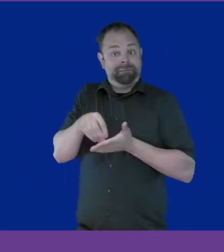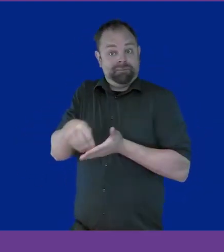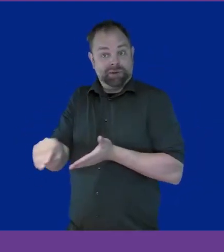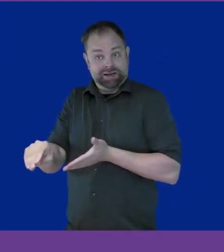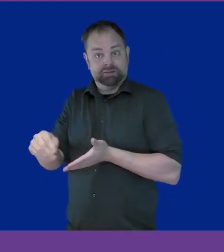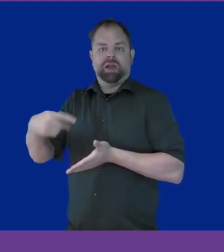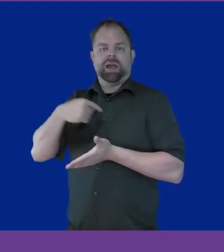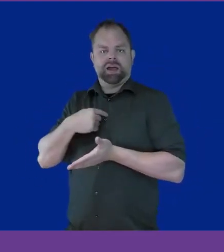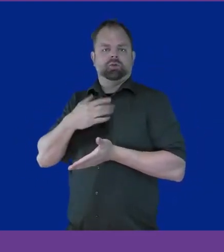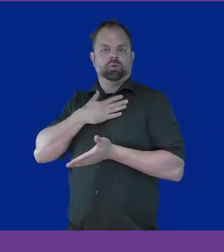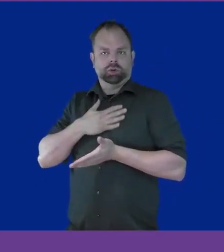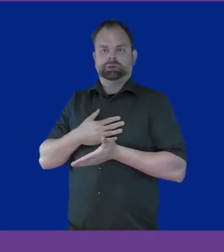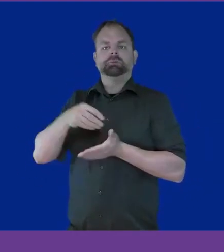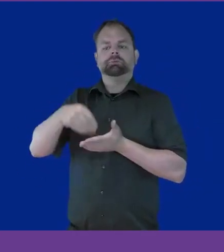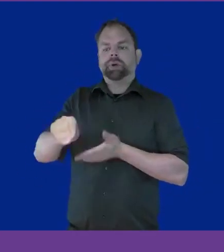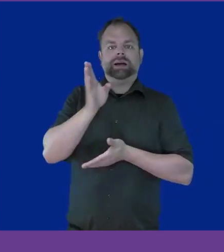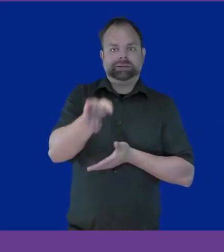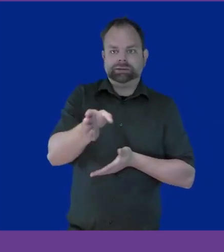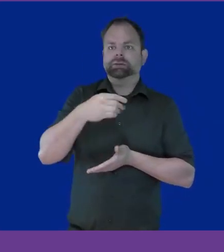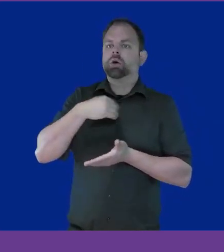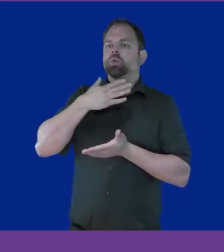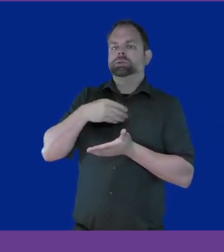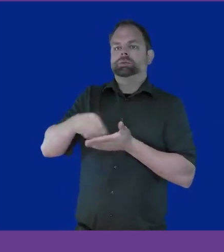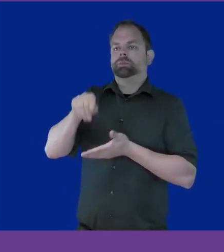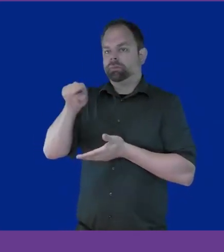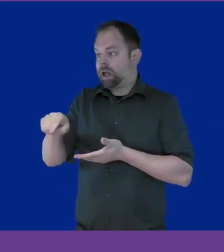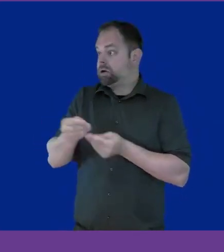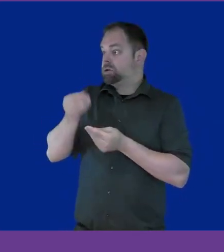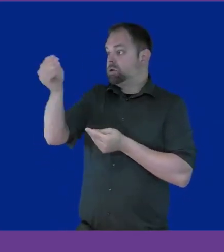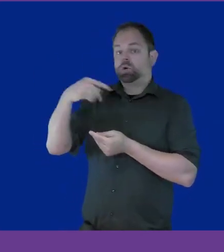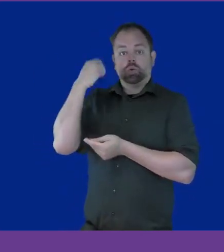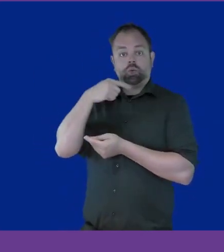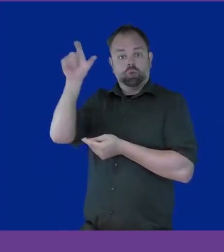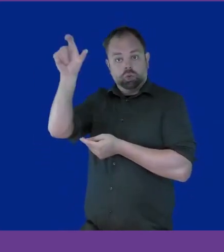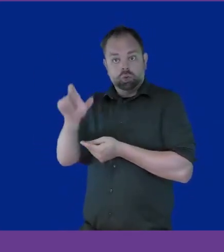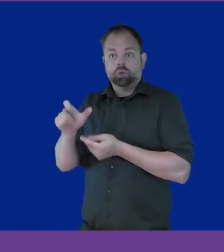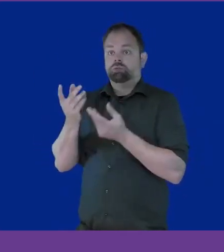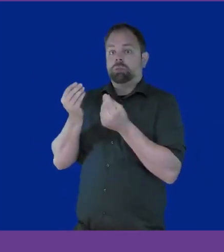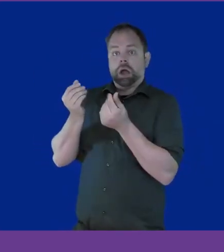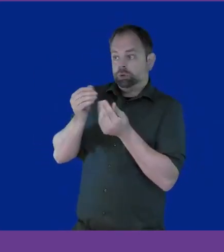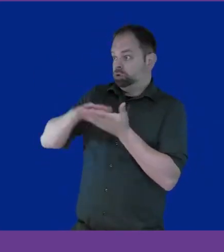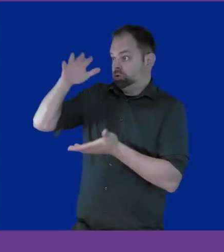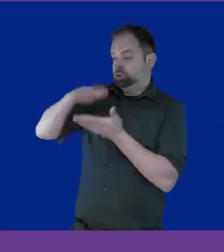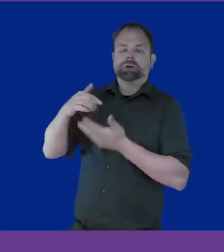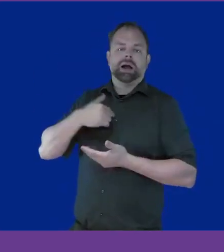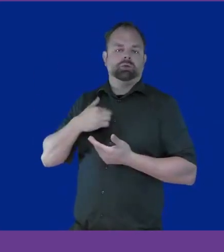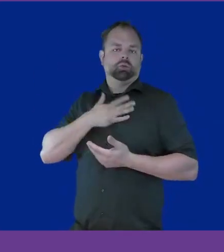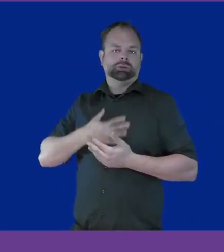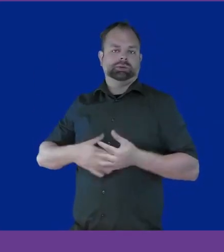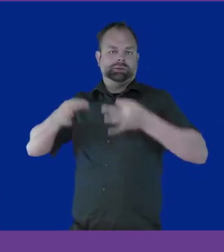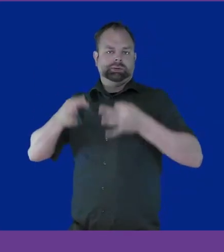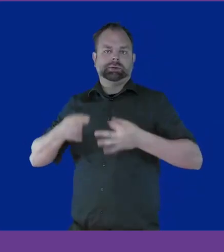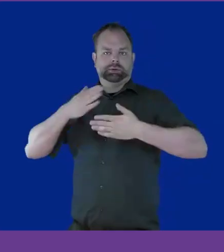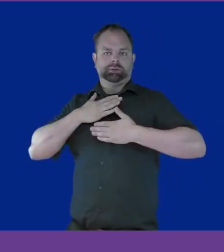my account information as everyone else does, to see how much money do I have on my bank account, what have I used